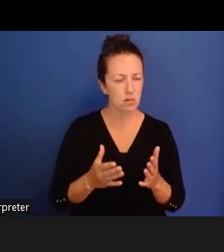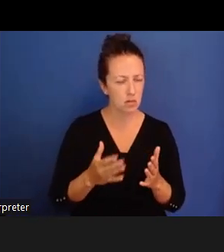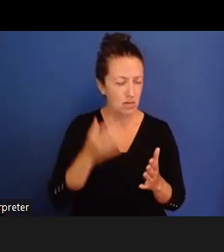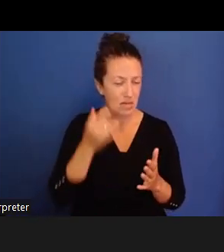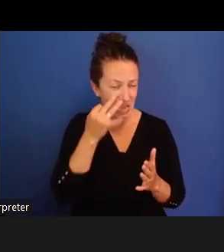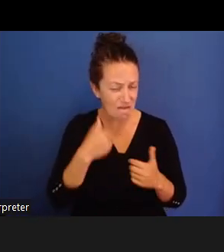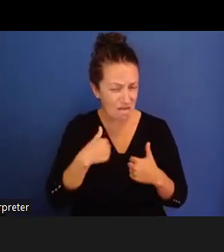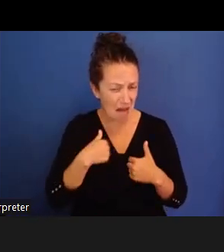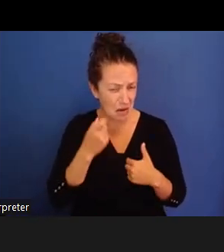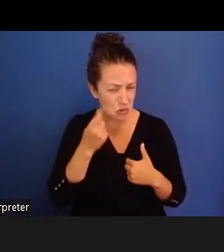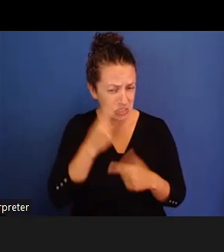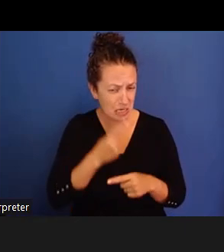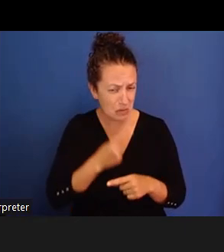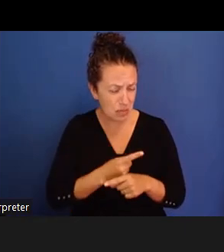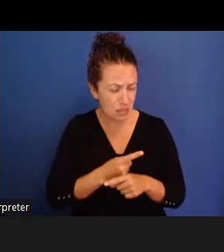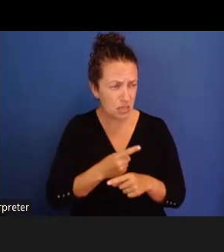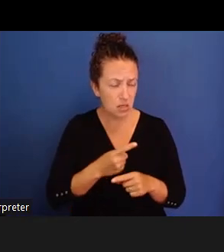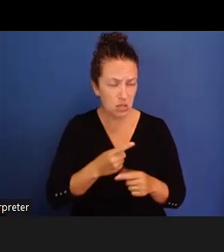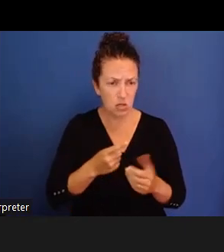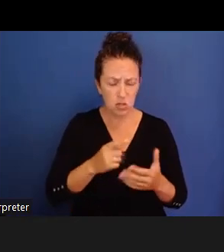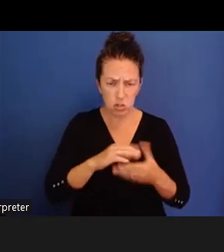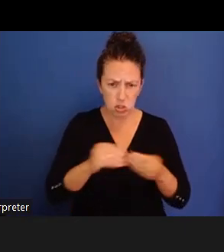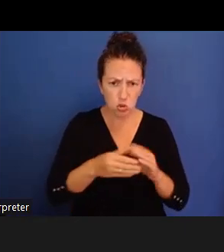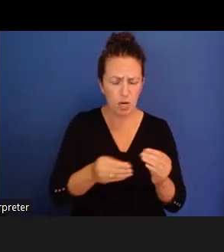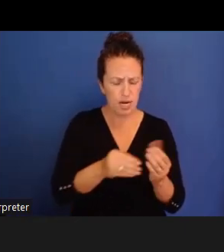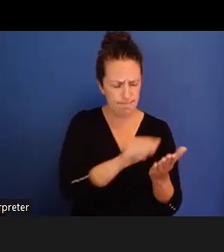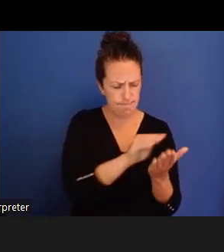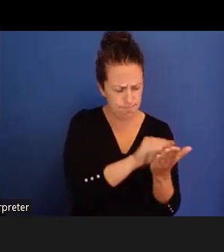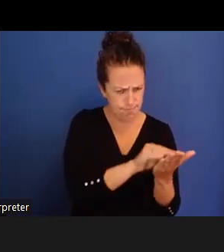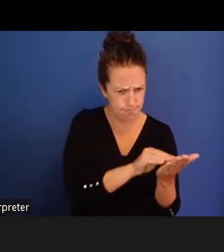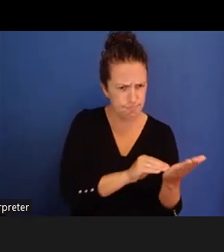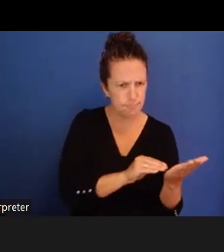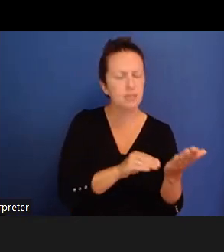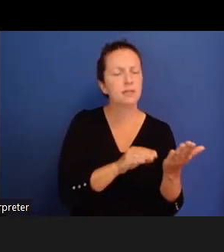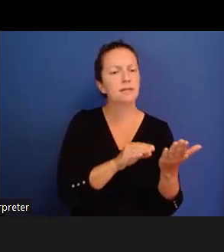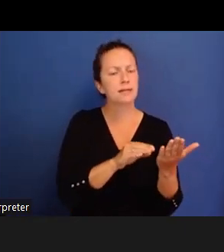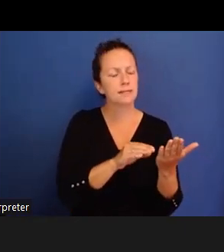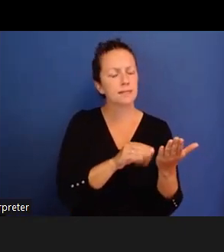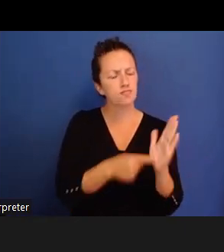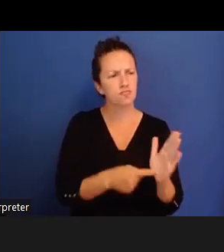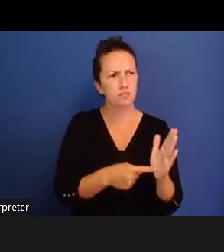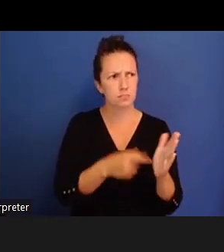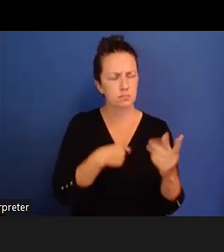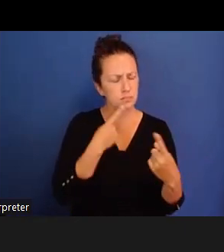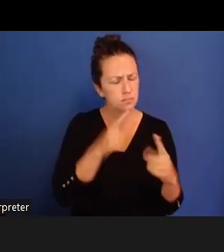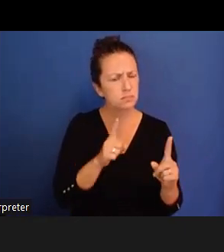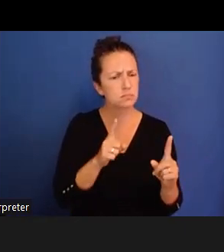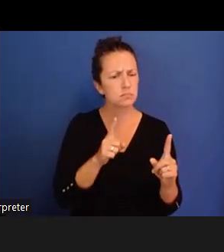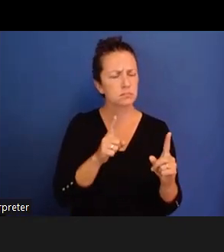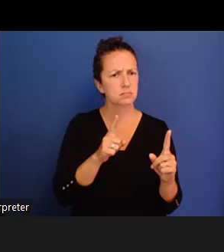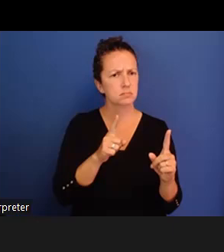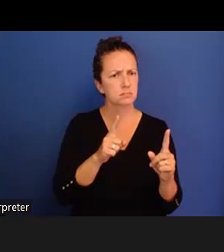like sharing a story and writing it down about your accomplishments to highlight, some workplace skills.